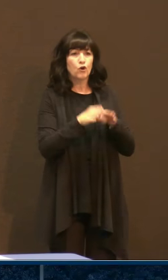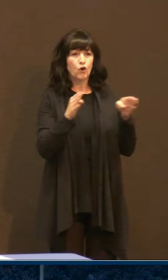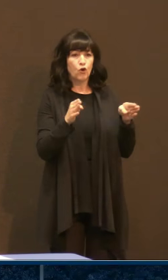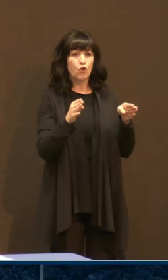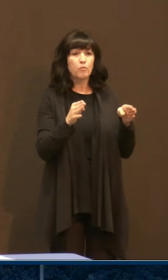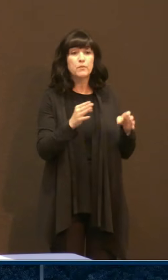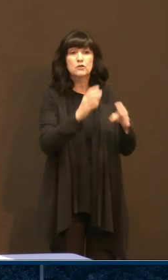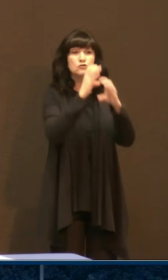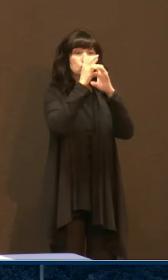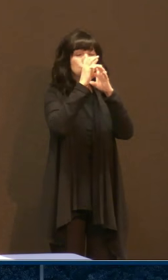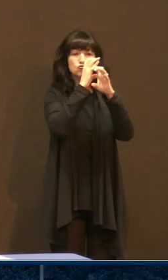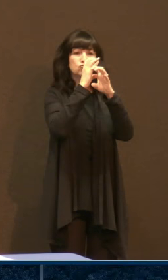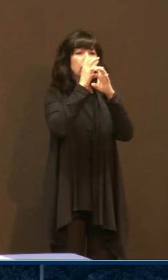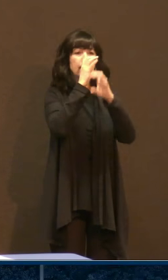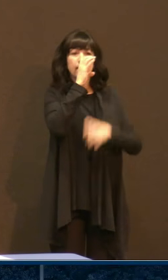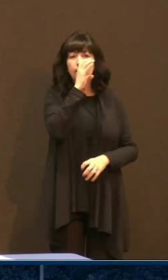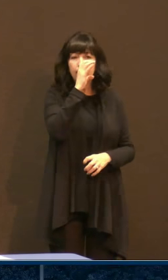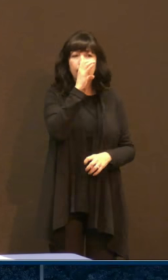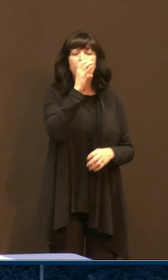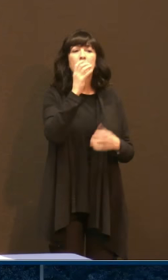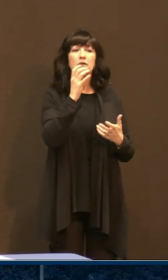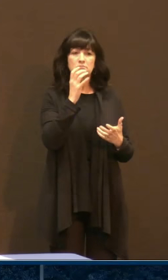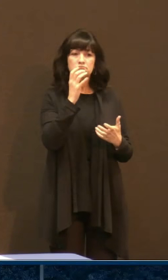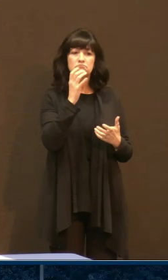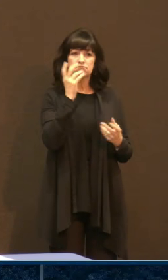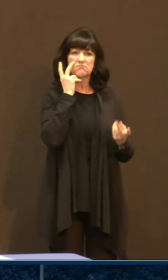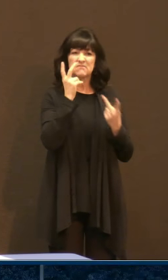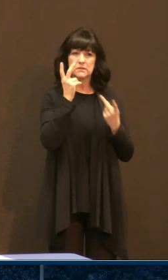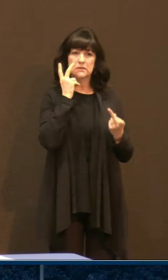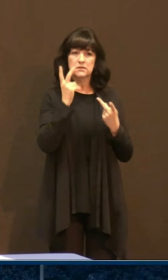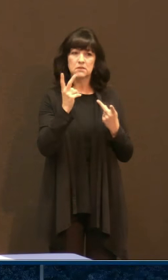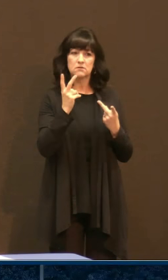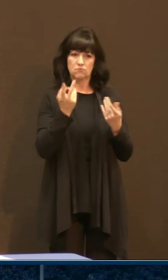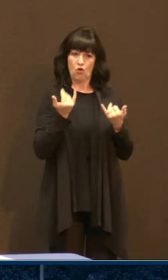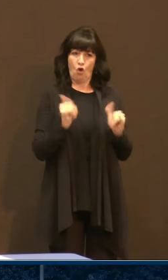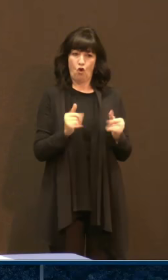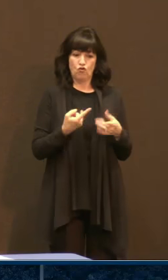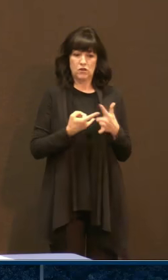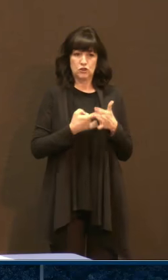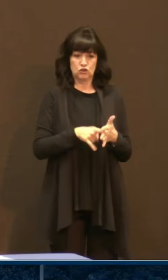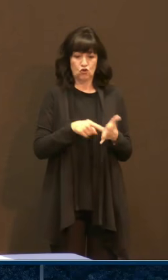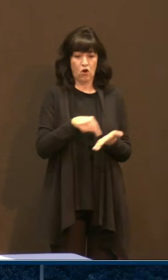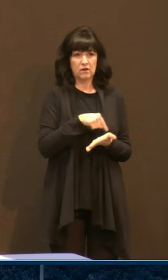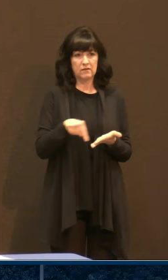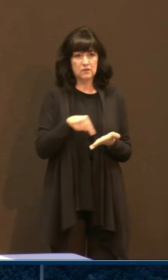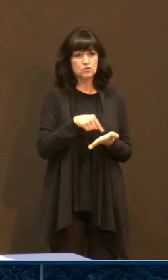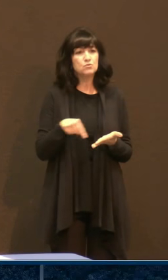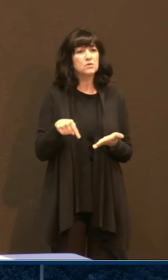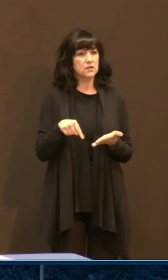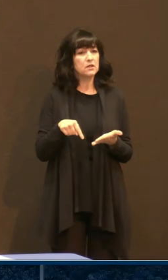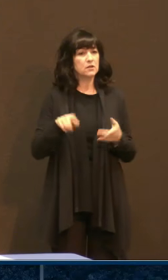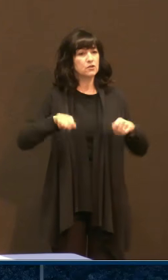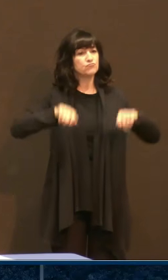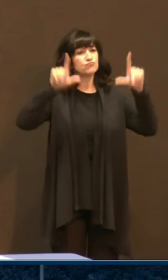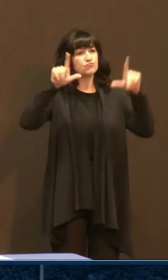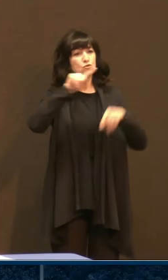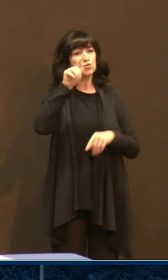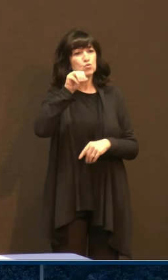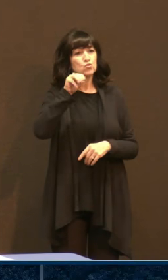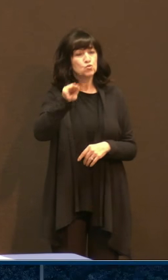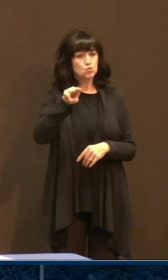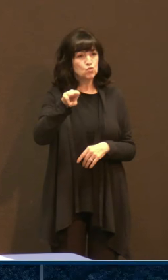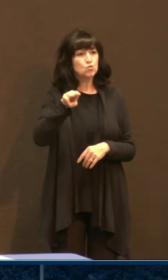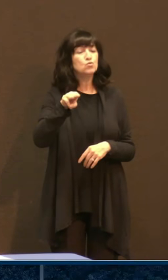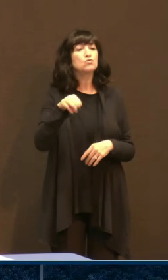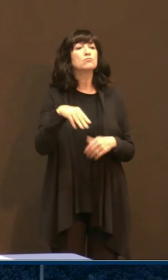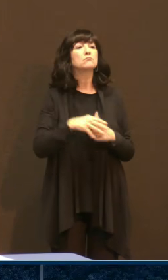public engagement, which we've already started this week with Zoom calls, pub town hall meetings, if you